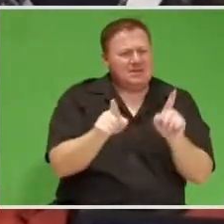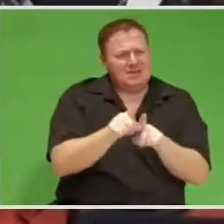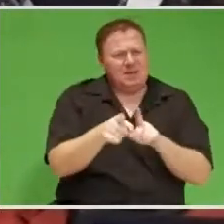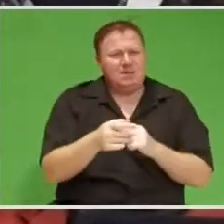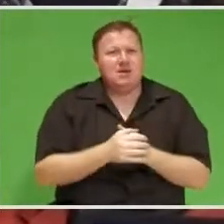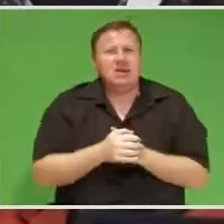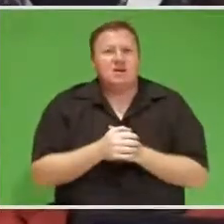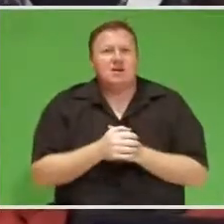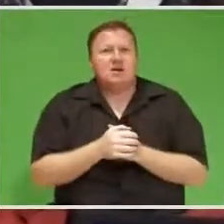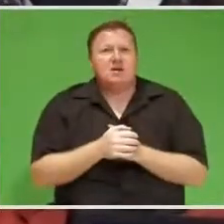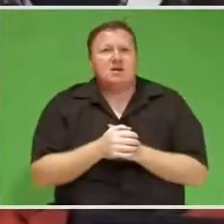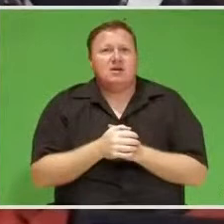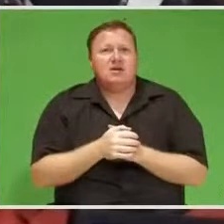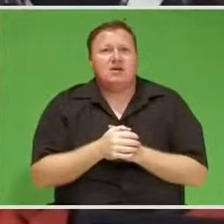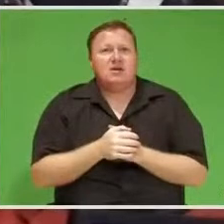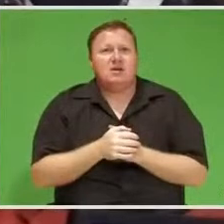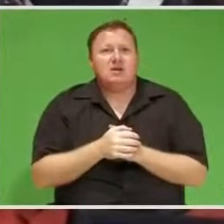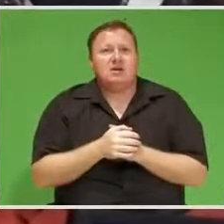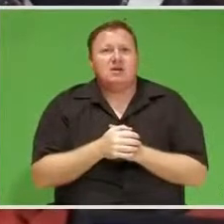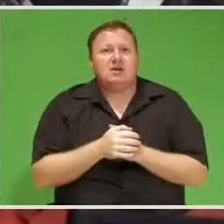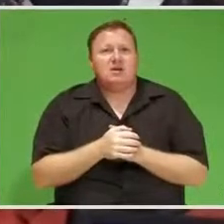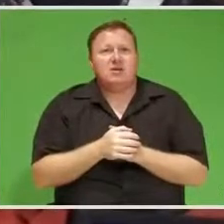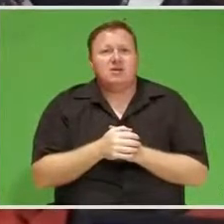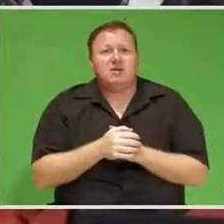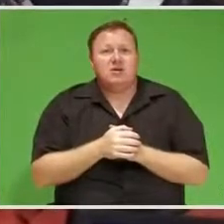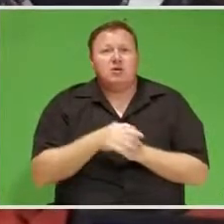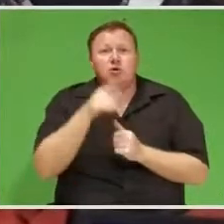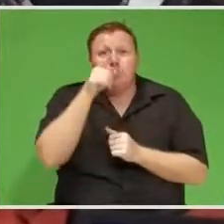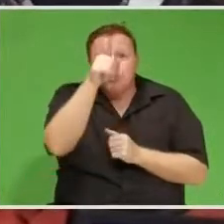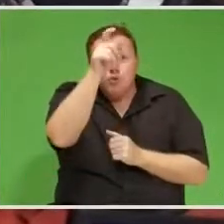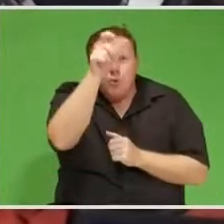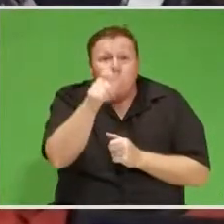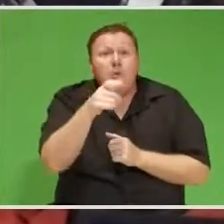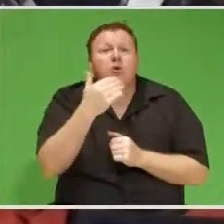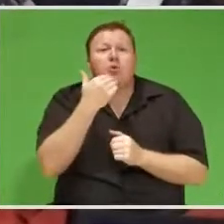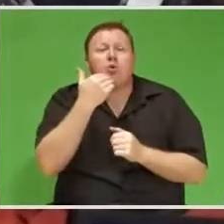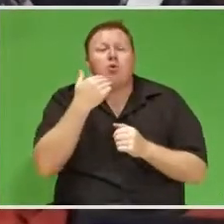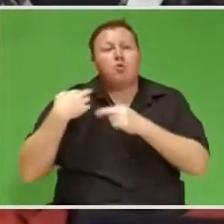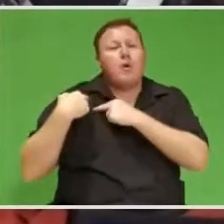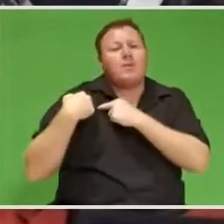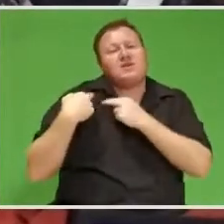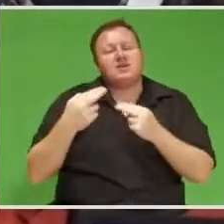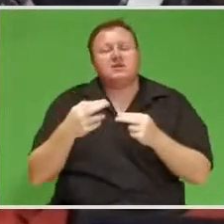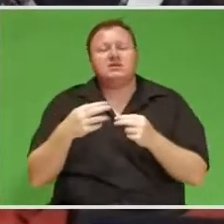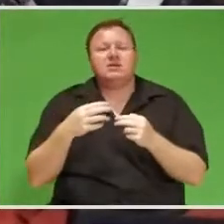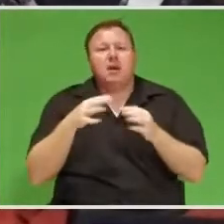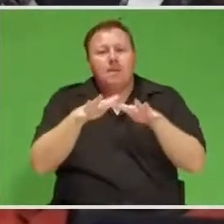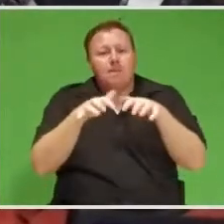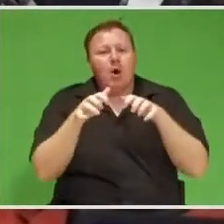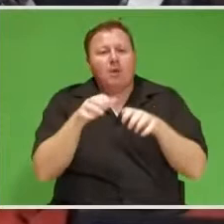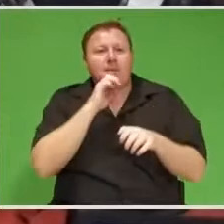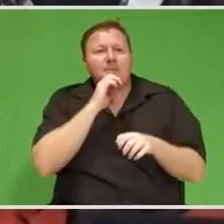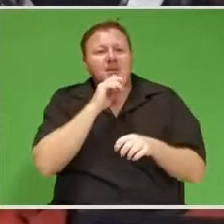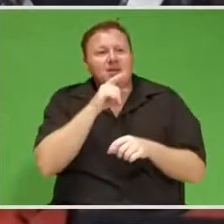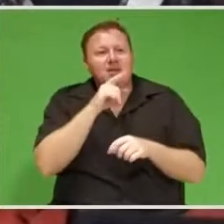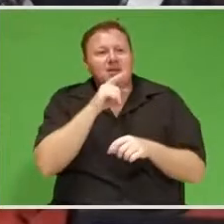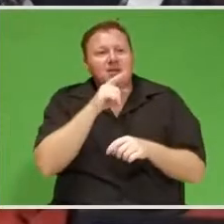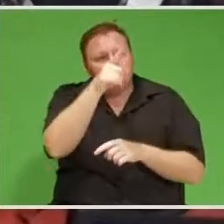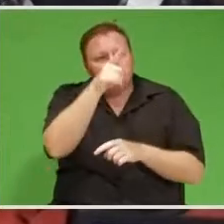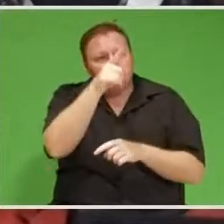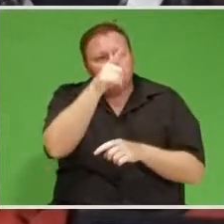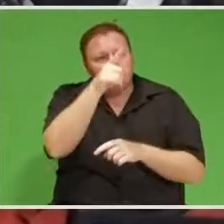first respondent. Effectively, he has taken you to court. And that if he wins this